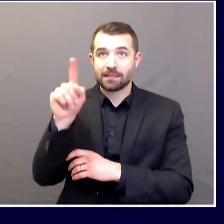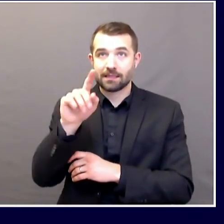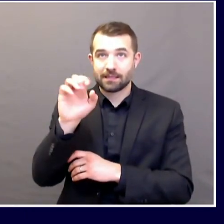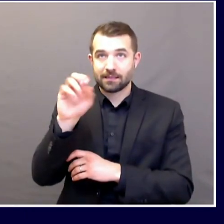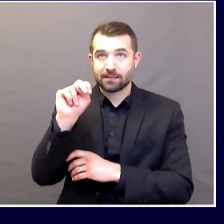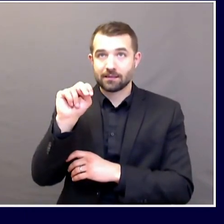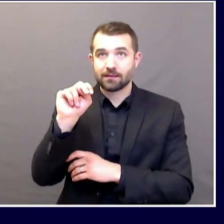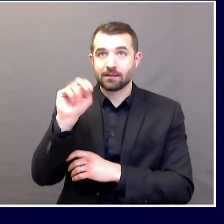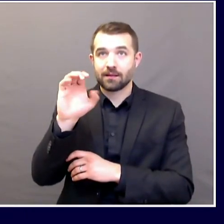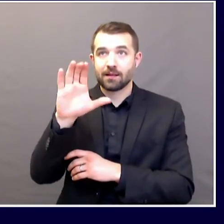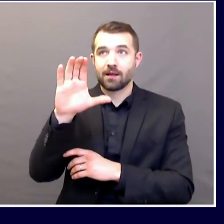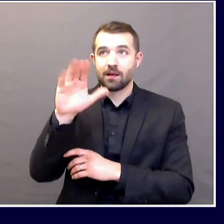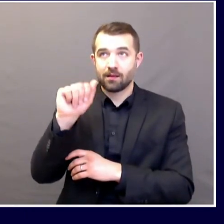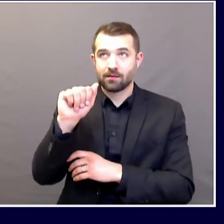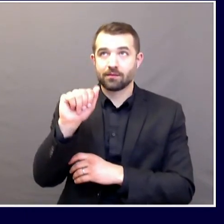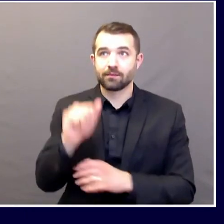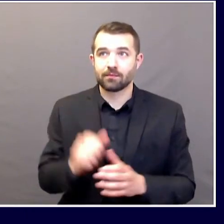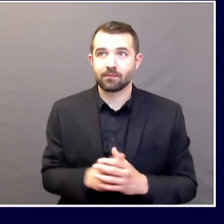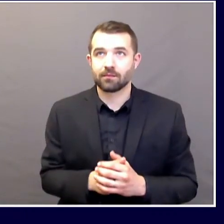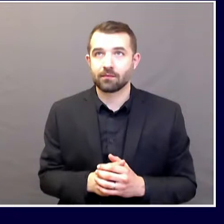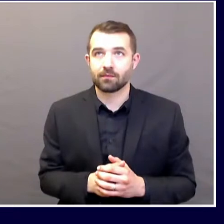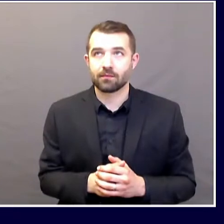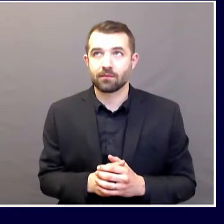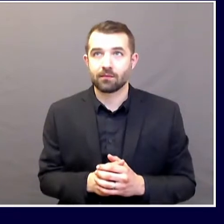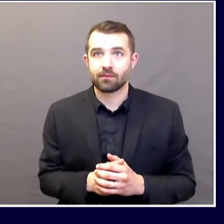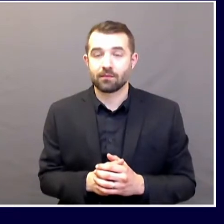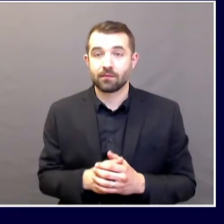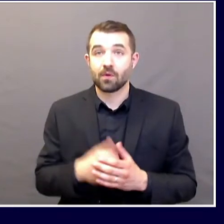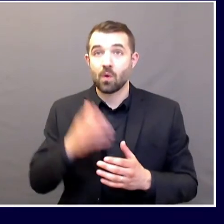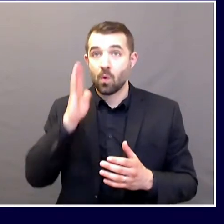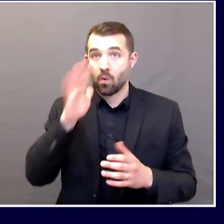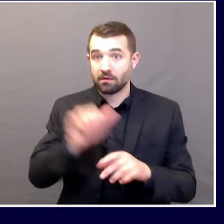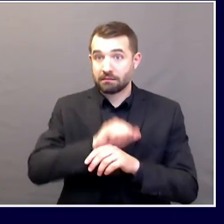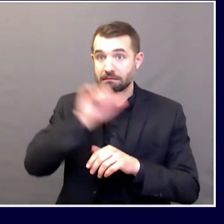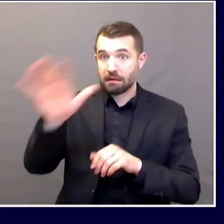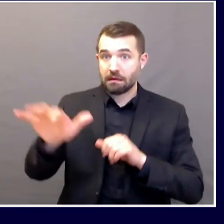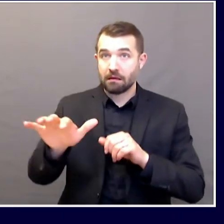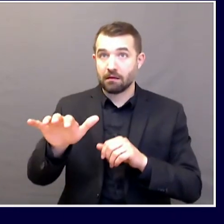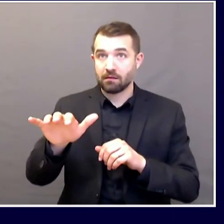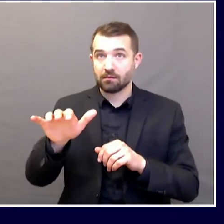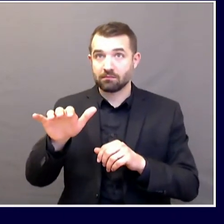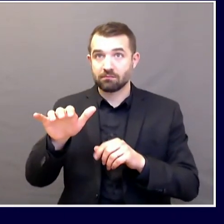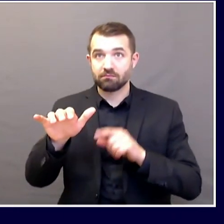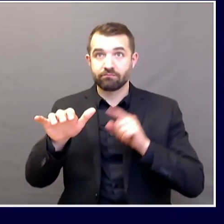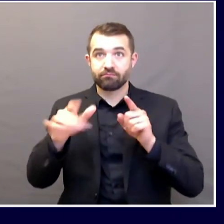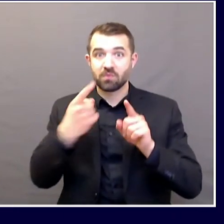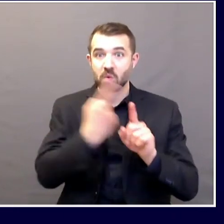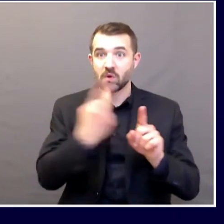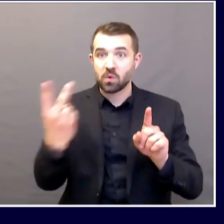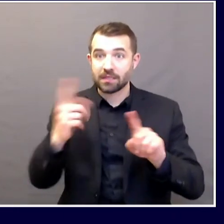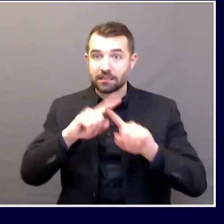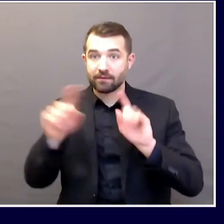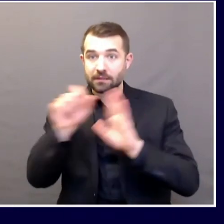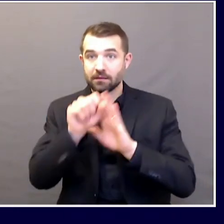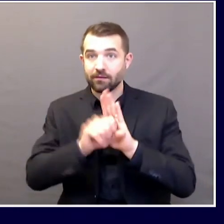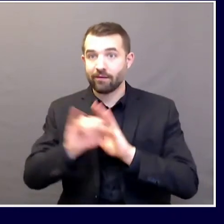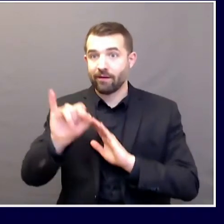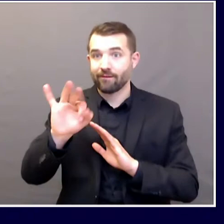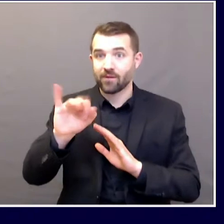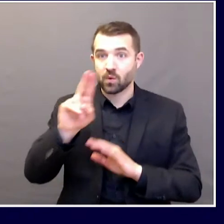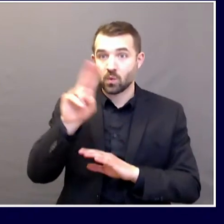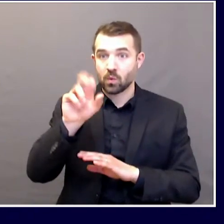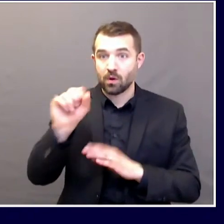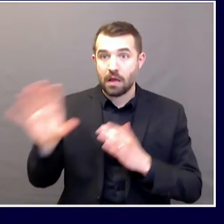Mexico. Any word on how it may be used here in the state of Maine and the weeks ahead? If it Sure. does, yeah. Sure.